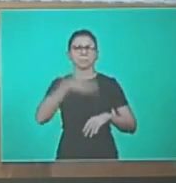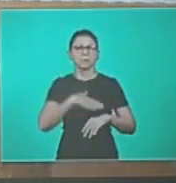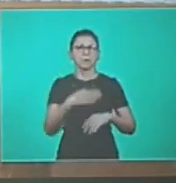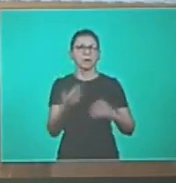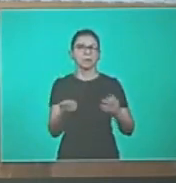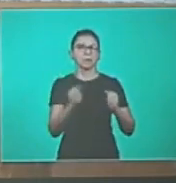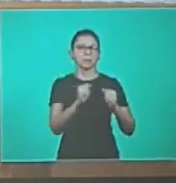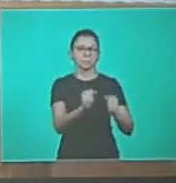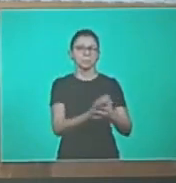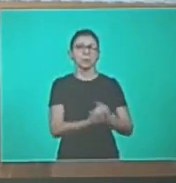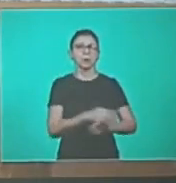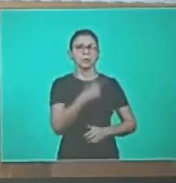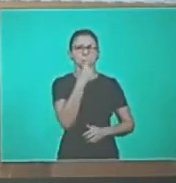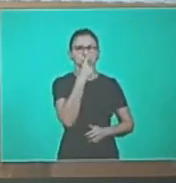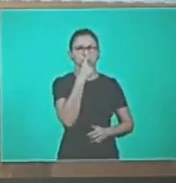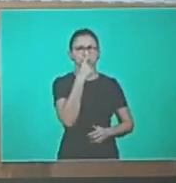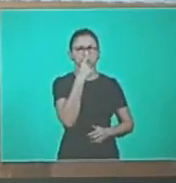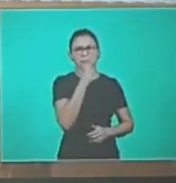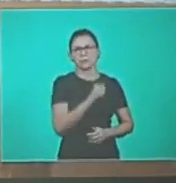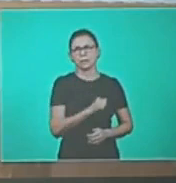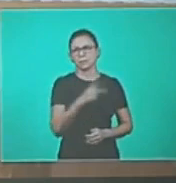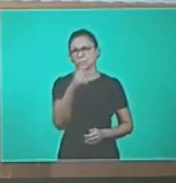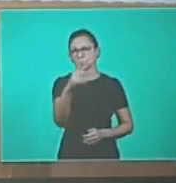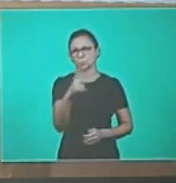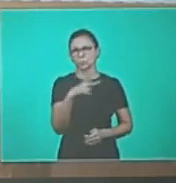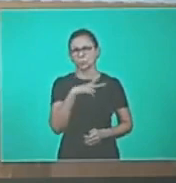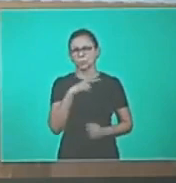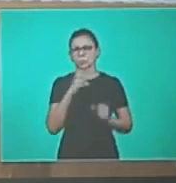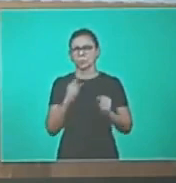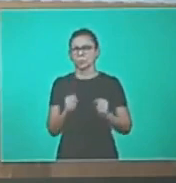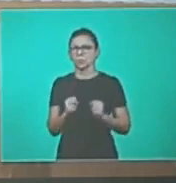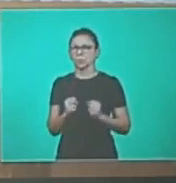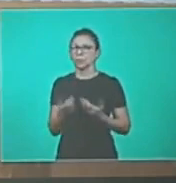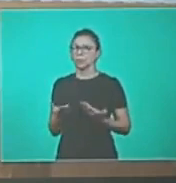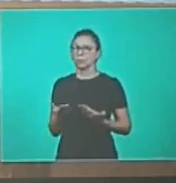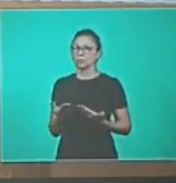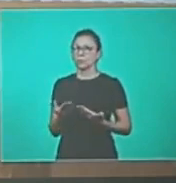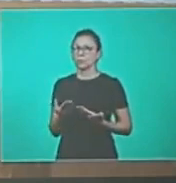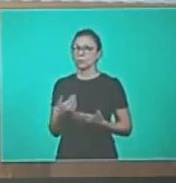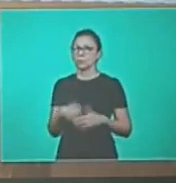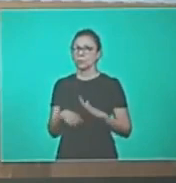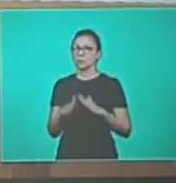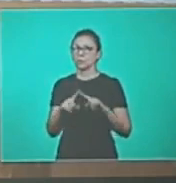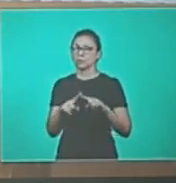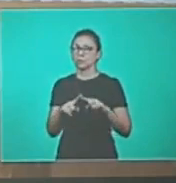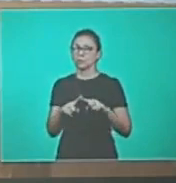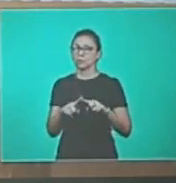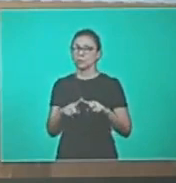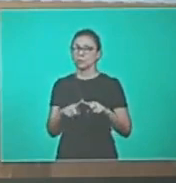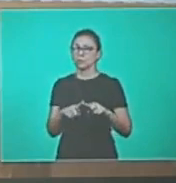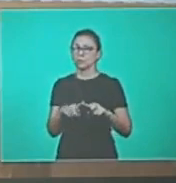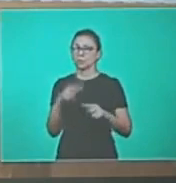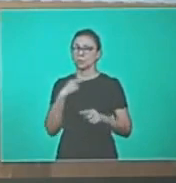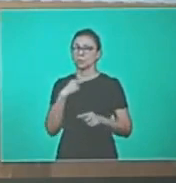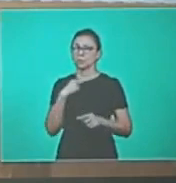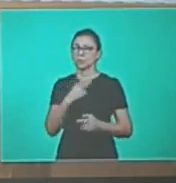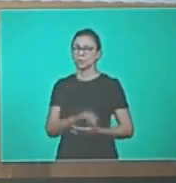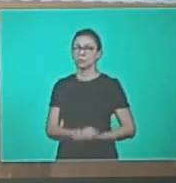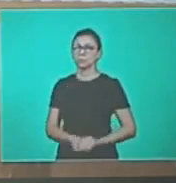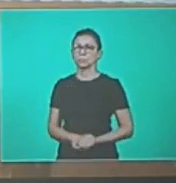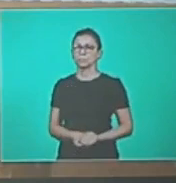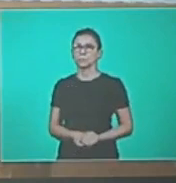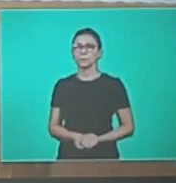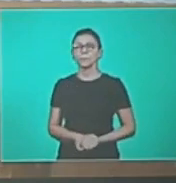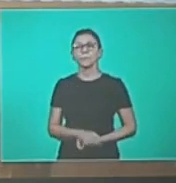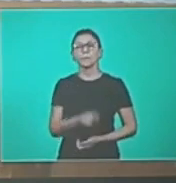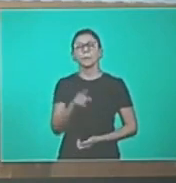In your private life, you can do anything, but when you publish something related to the work of the Holy Spirit,